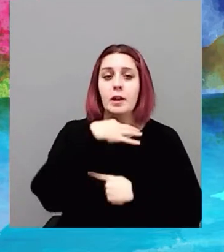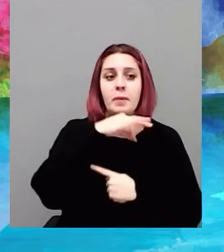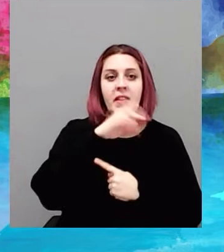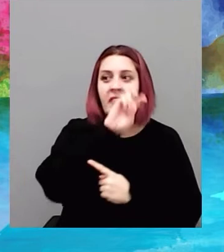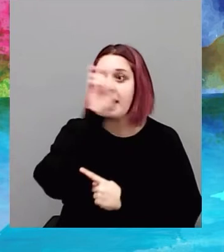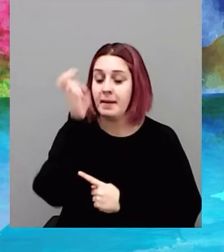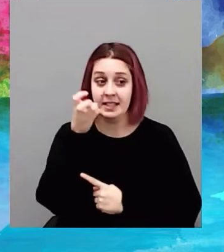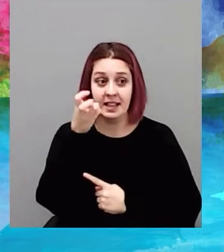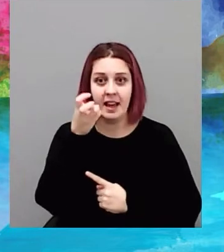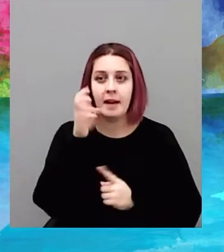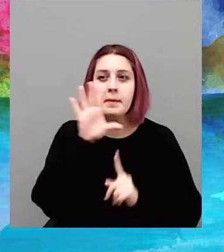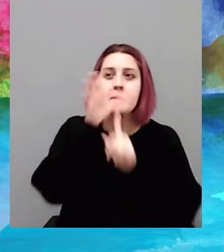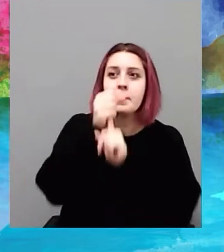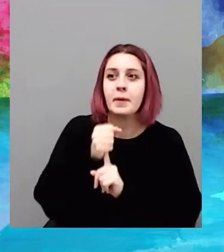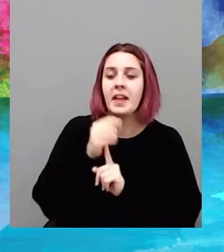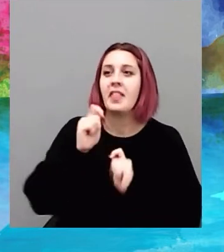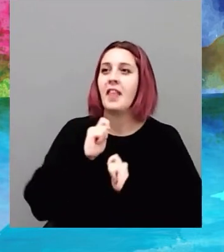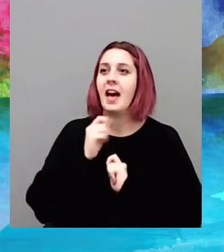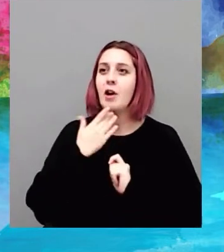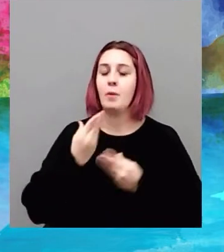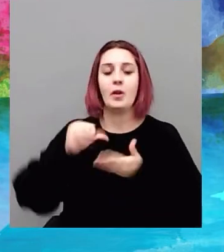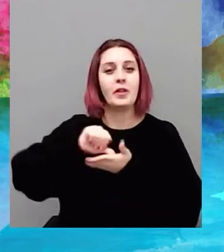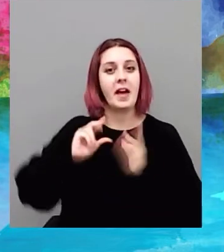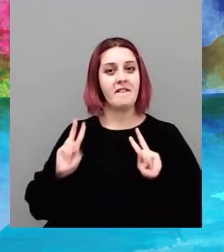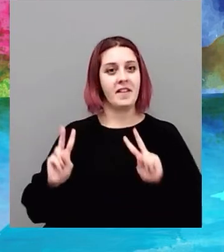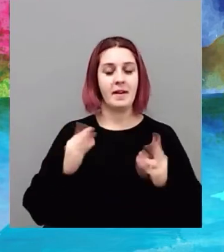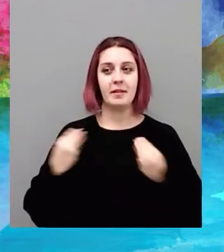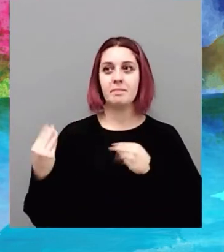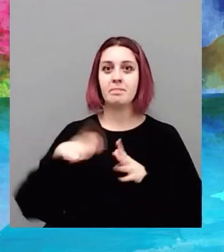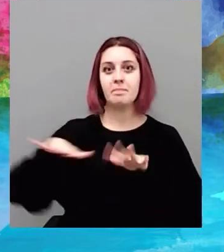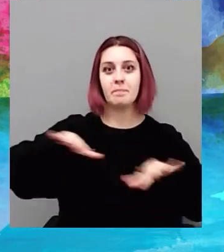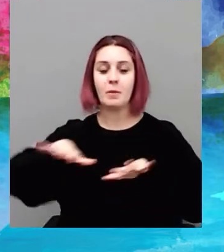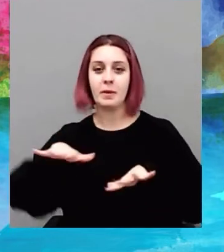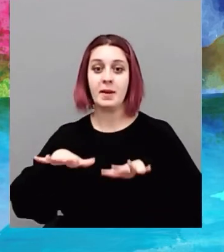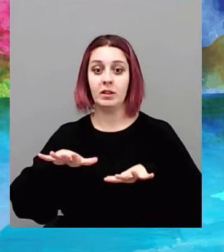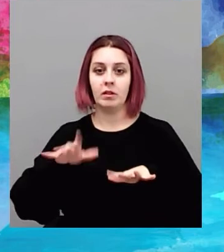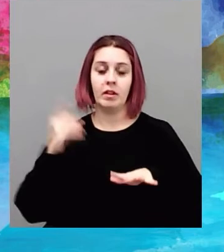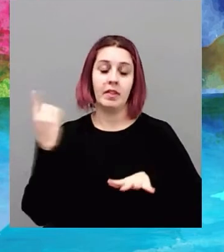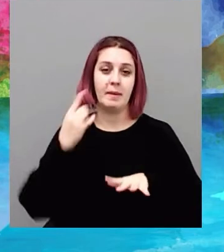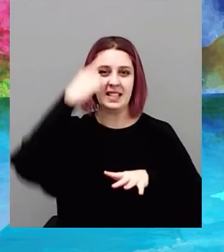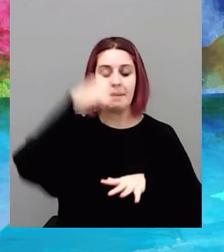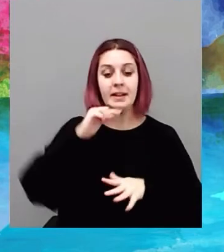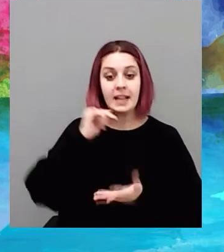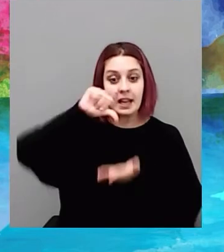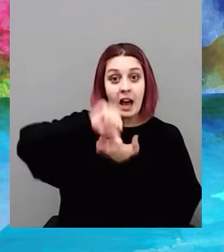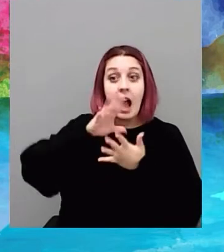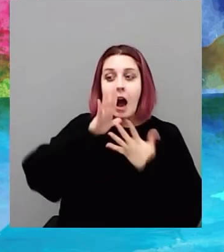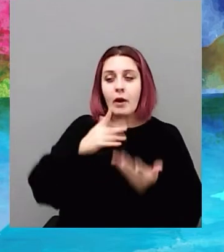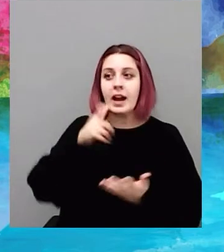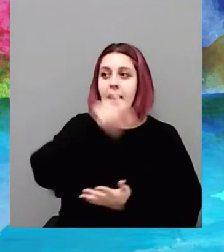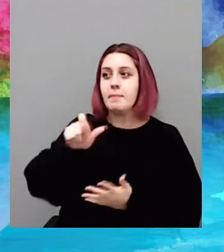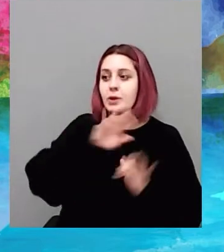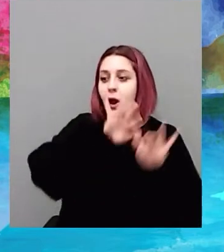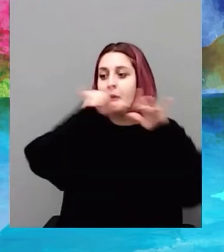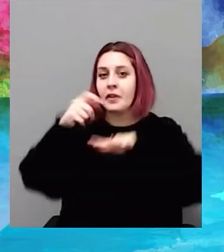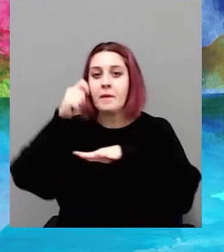the facets of this diversity that give life to a city. And we found that cities today, if we want them to